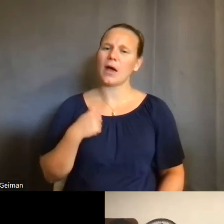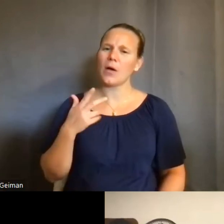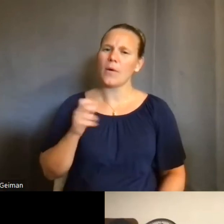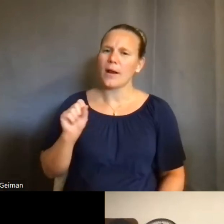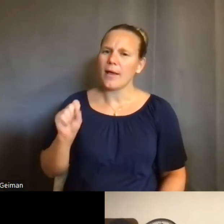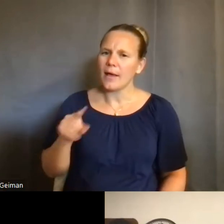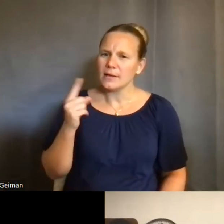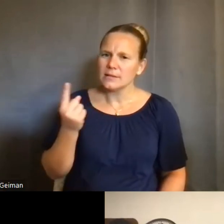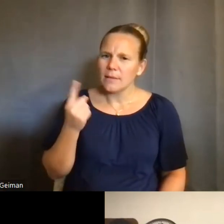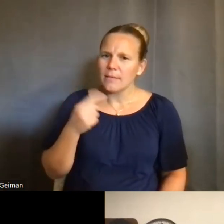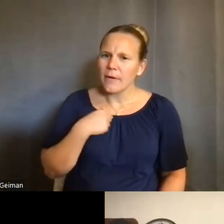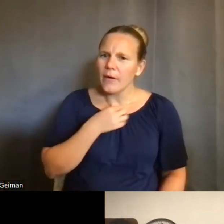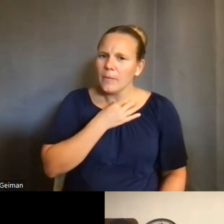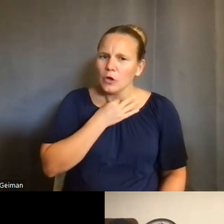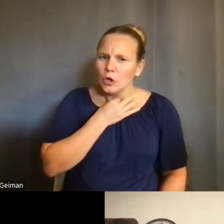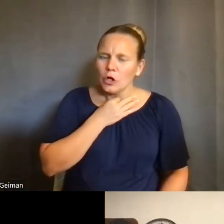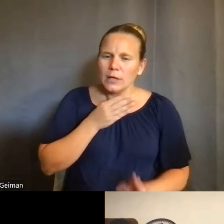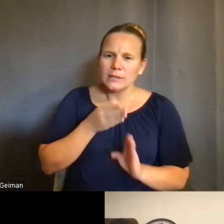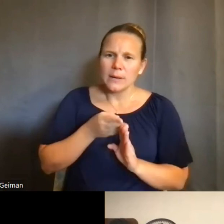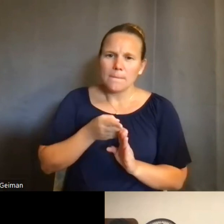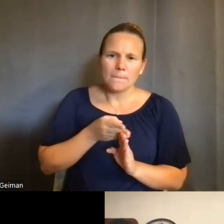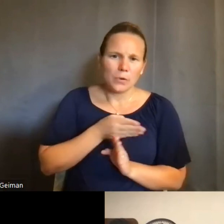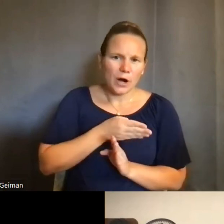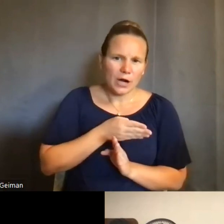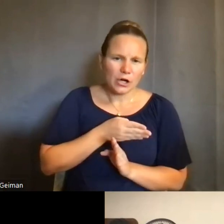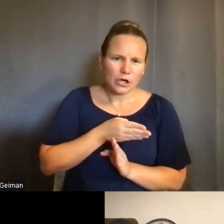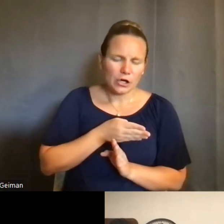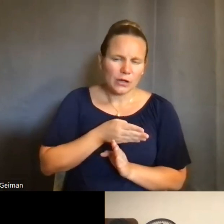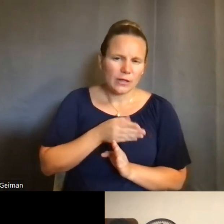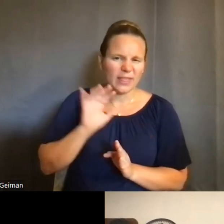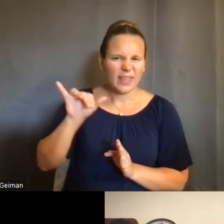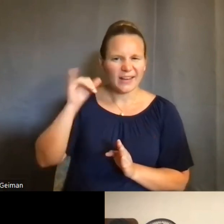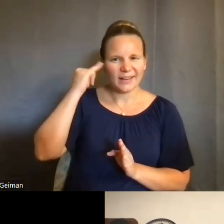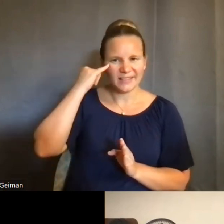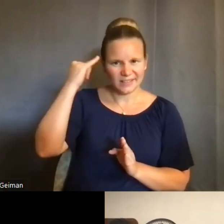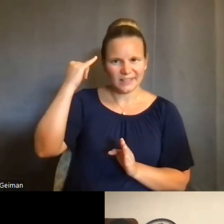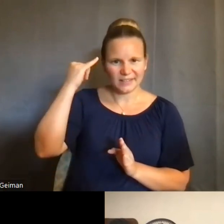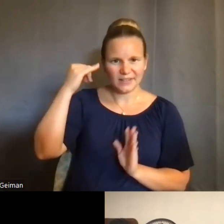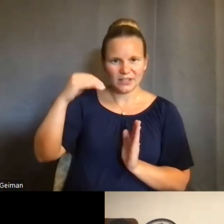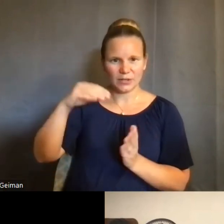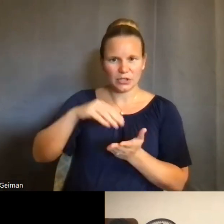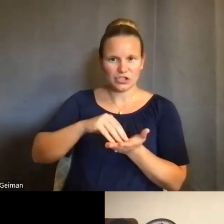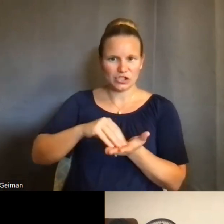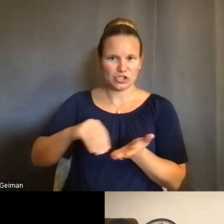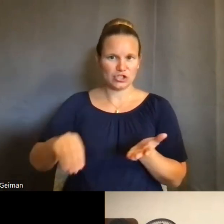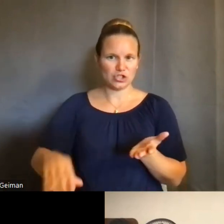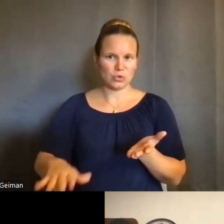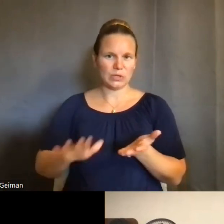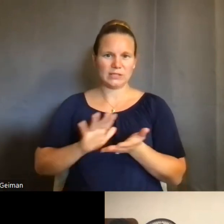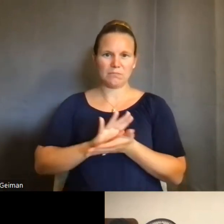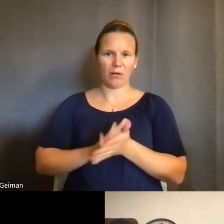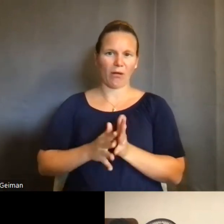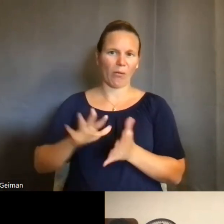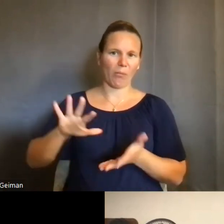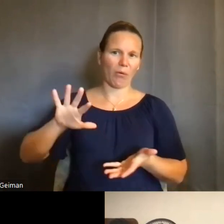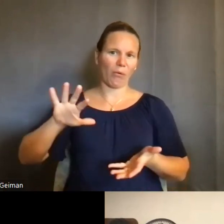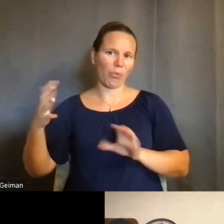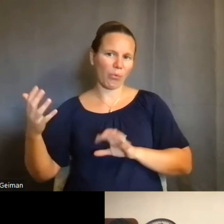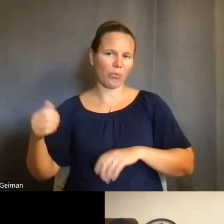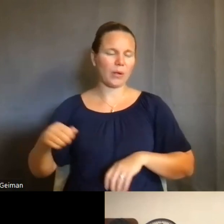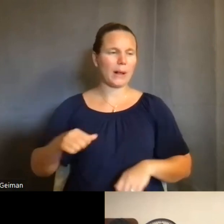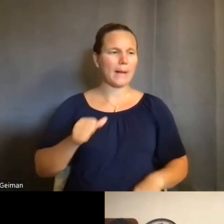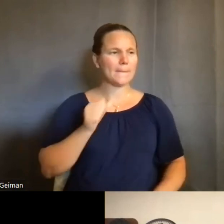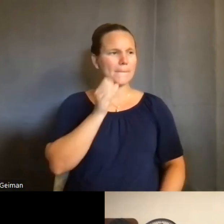about prior to, is this idea that students have become unruly, parents are